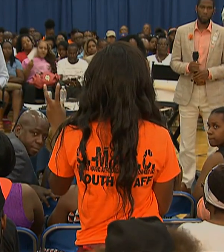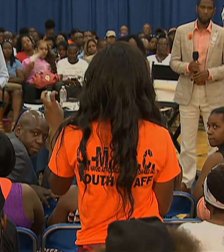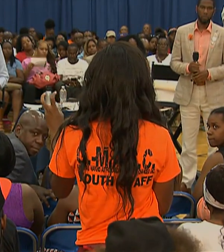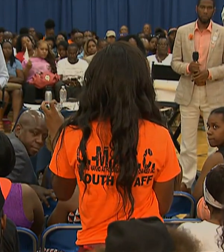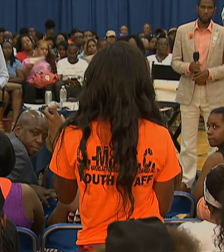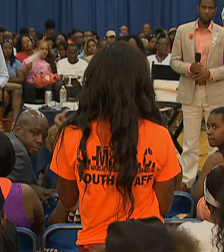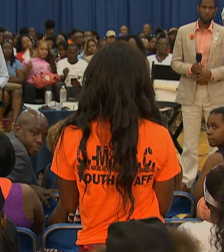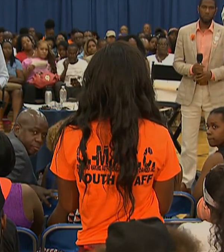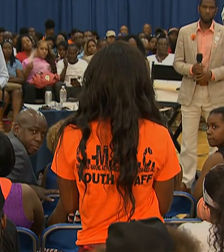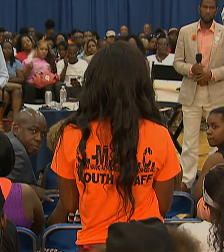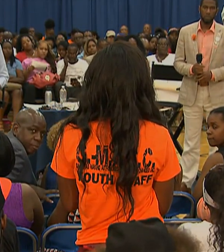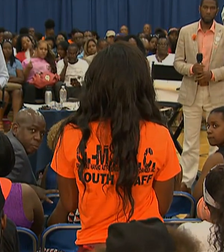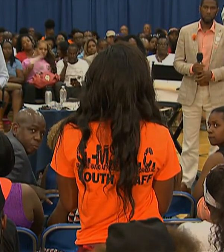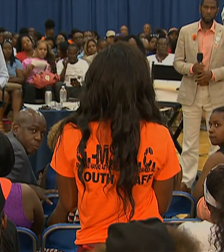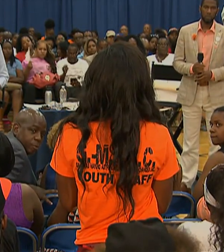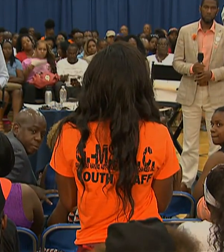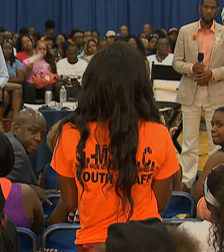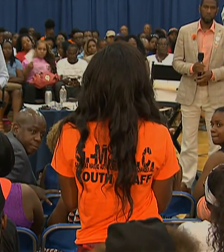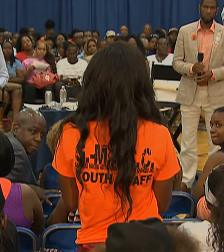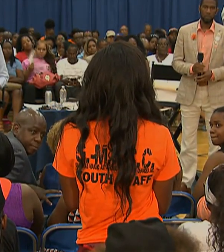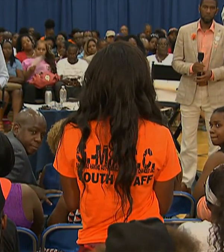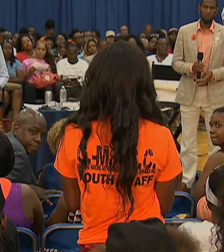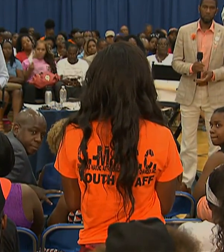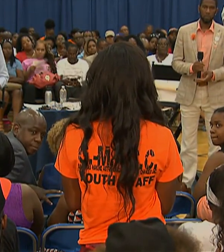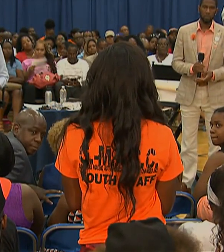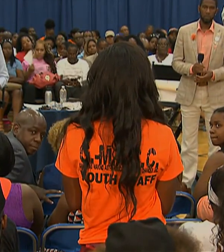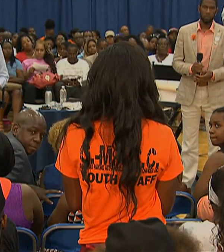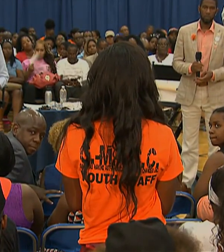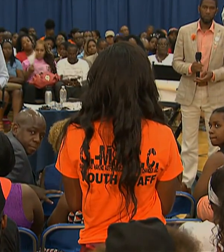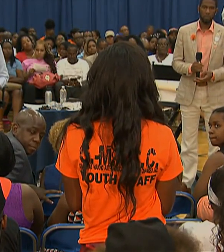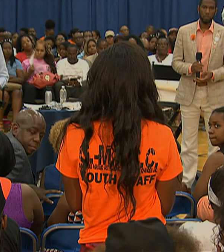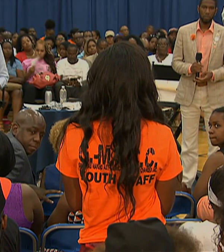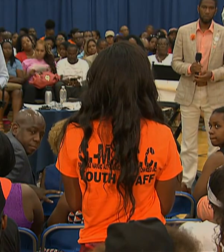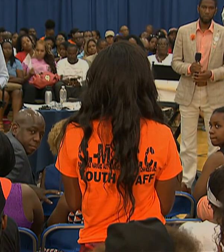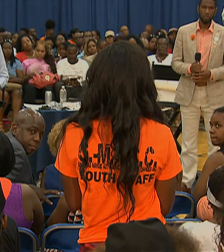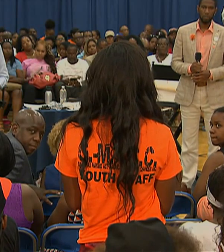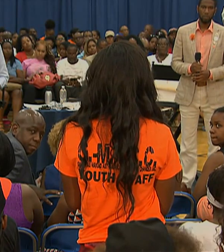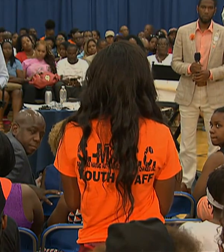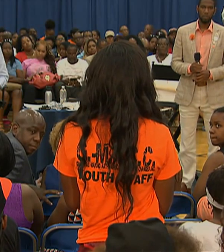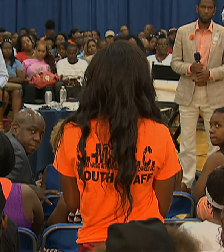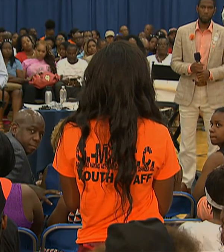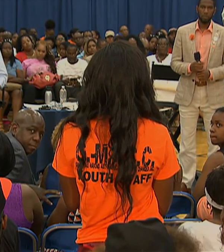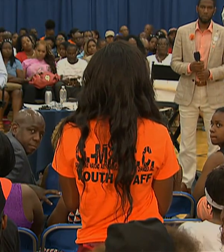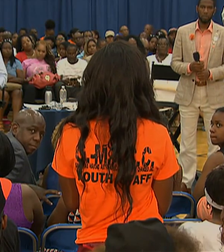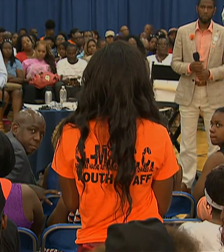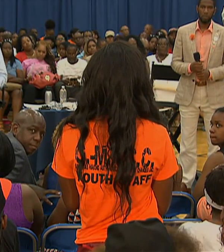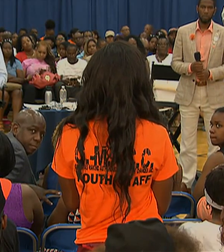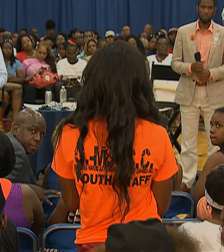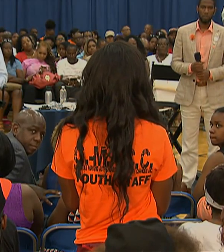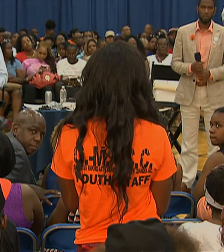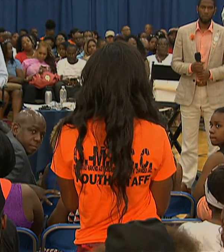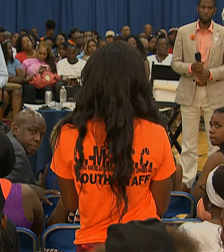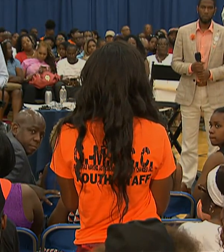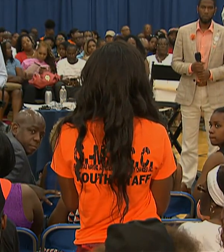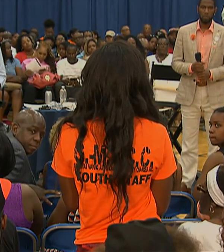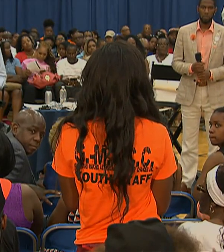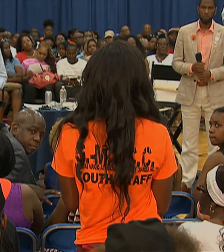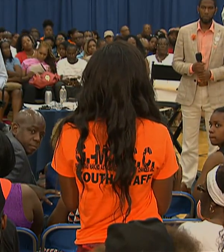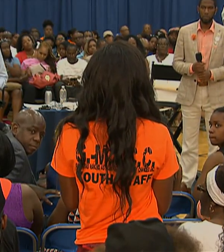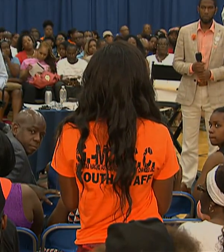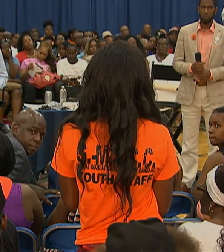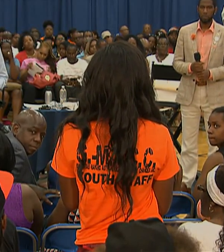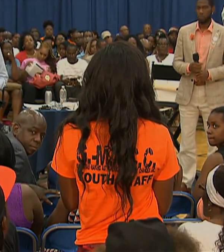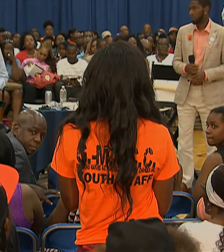or gangs. Like, what are we giving them to tell them or convince them to stop what they're doing? Like, what are we, like...